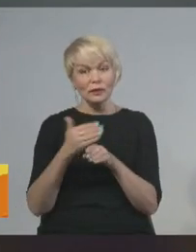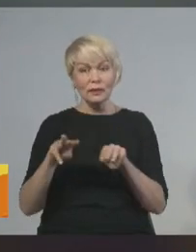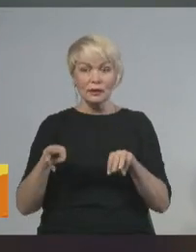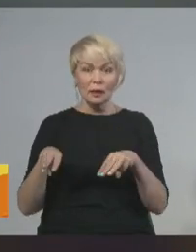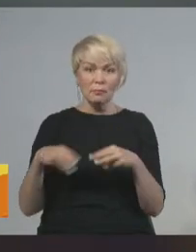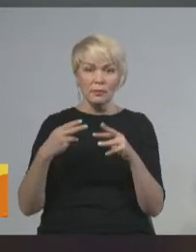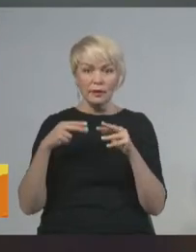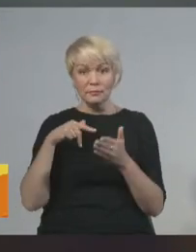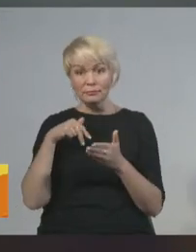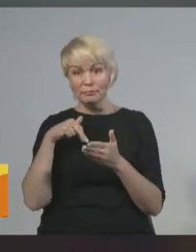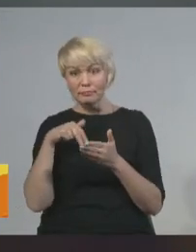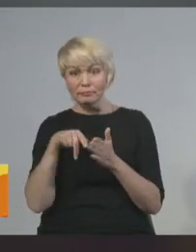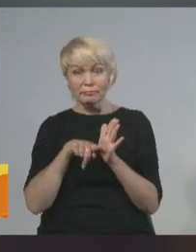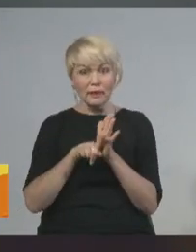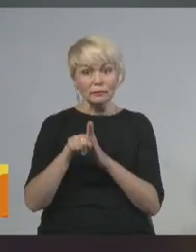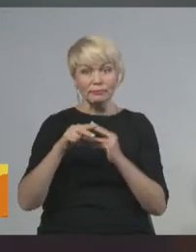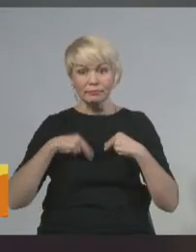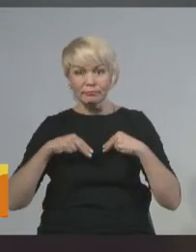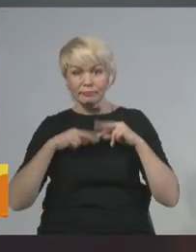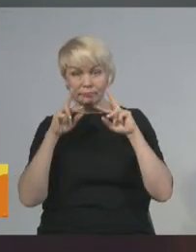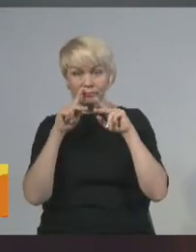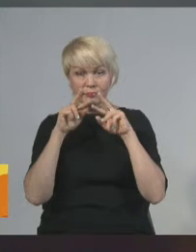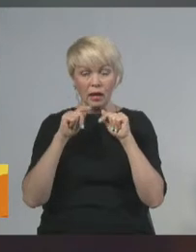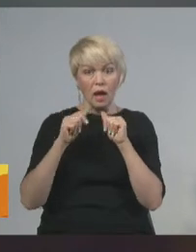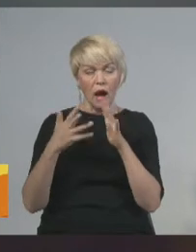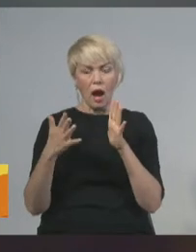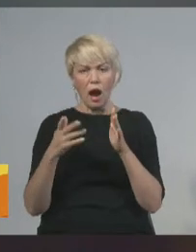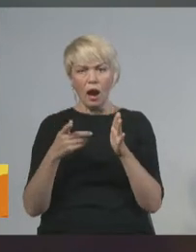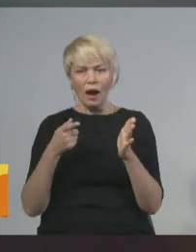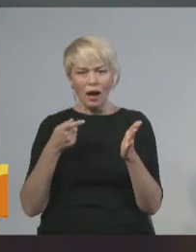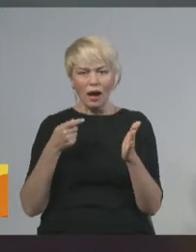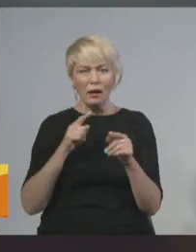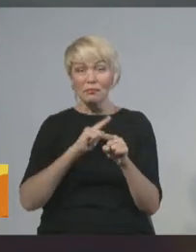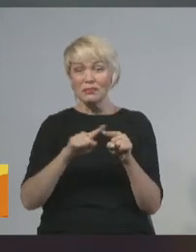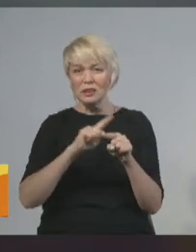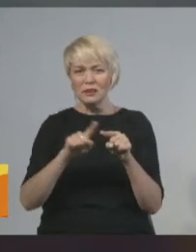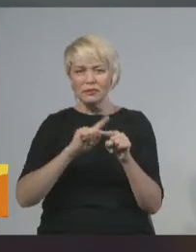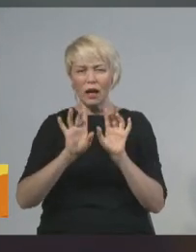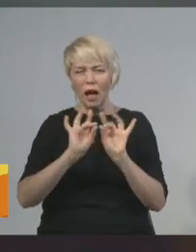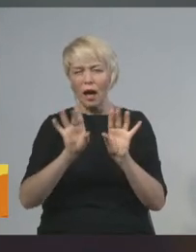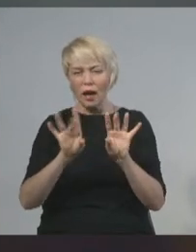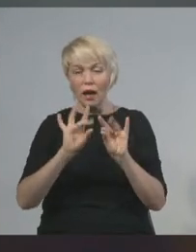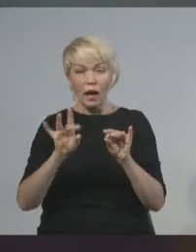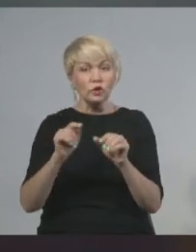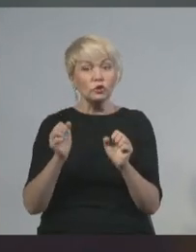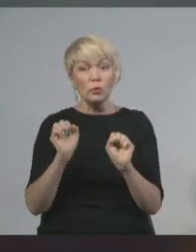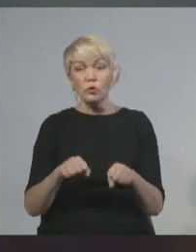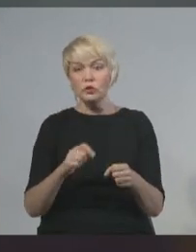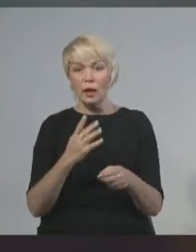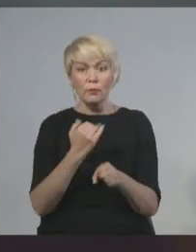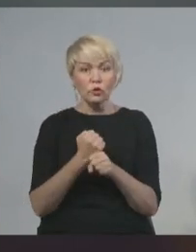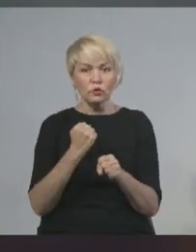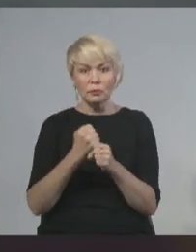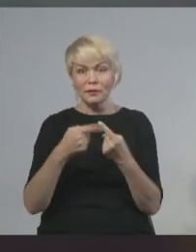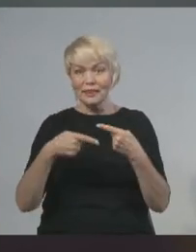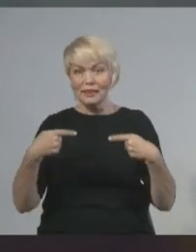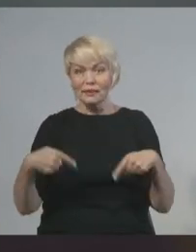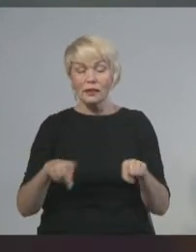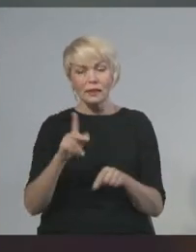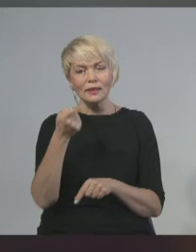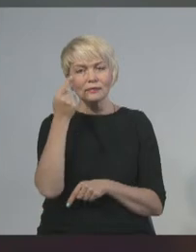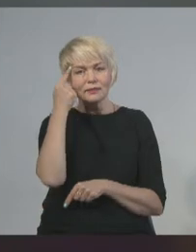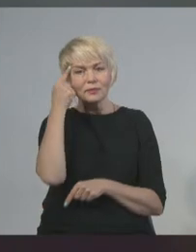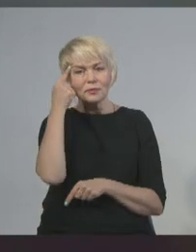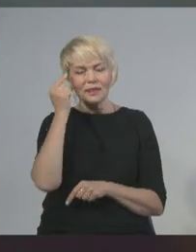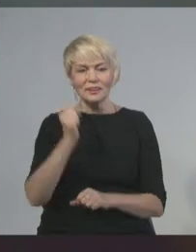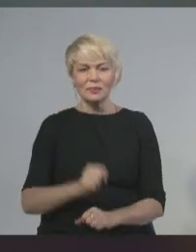supposed to change maybe some part of media followed the false way feeding the audience with a fast content